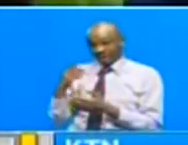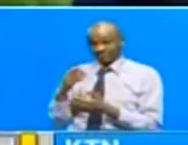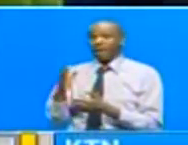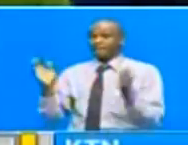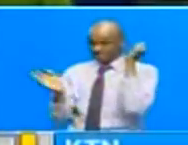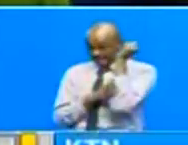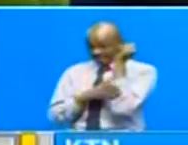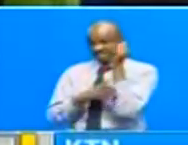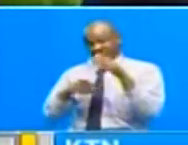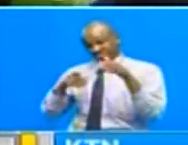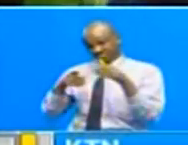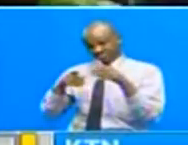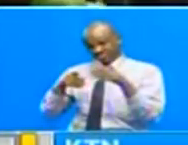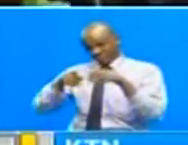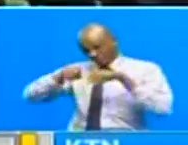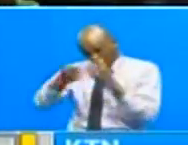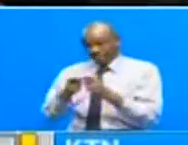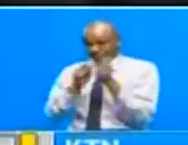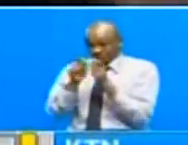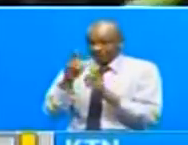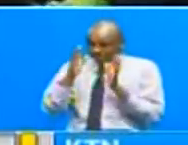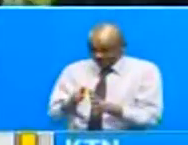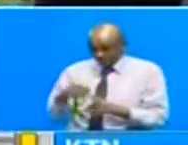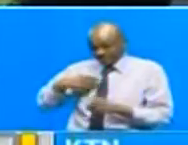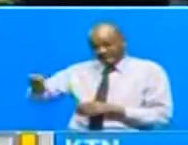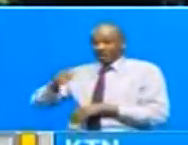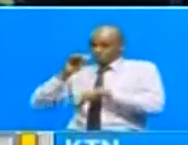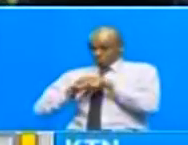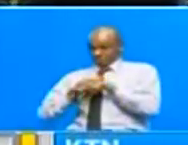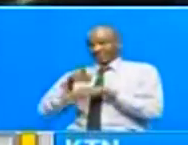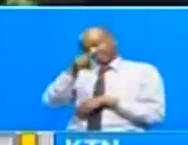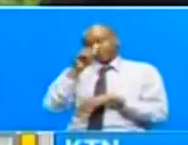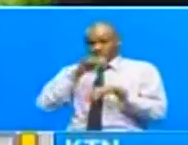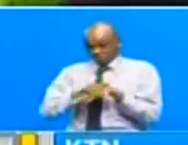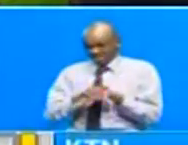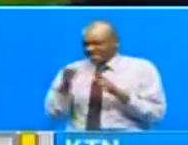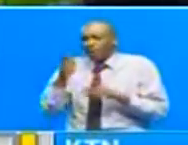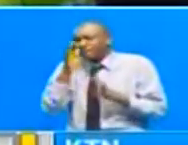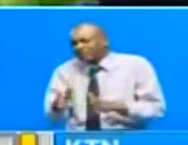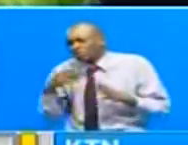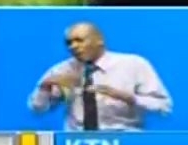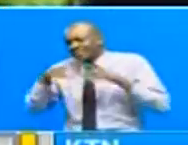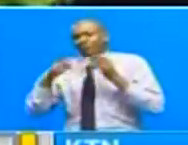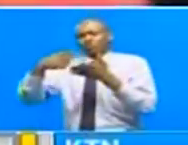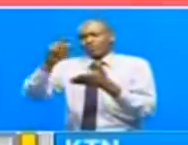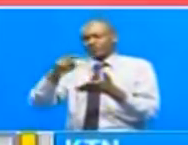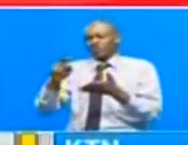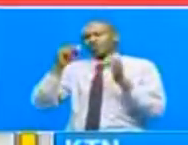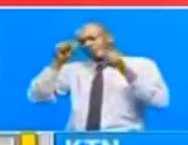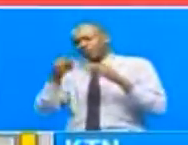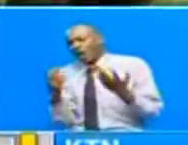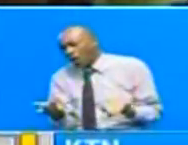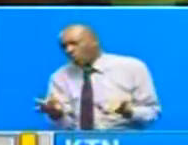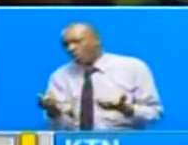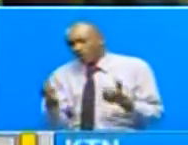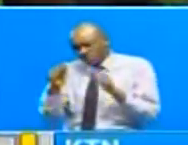Yes, yes. So in terms of finding out what went wrong or who was compromised, is that possible and how can it be done?